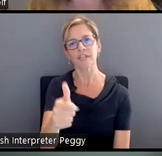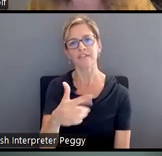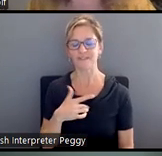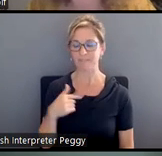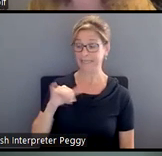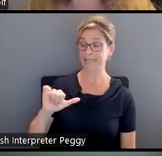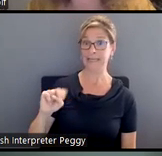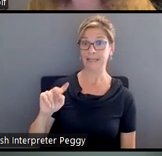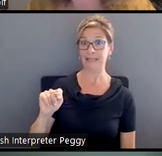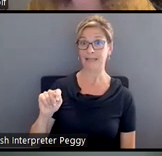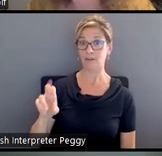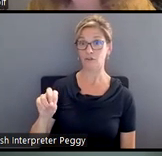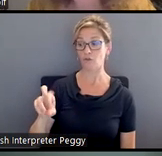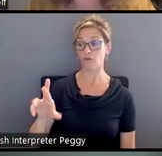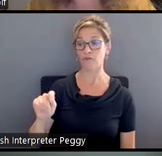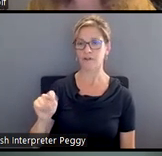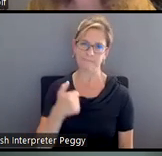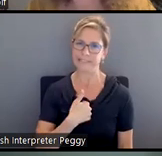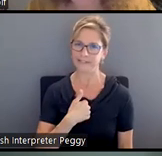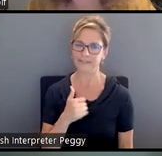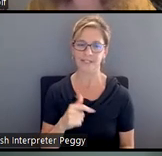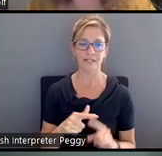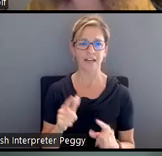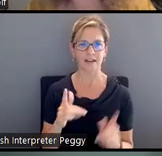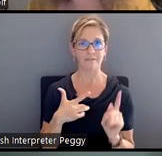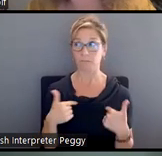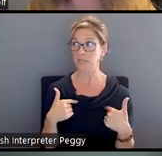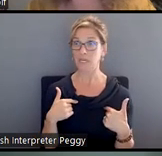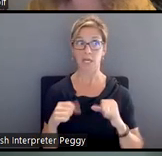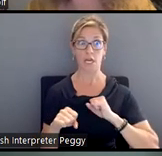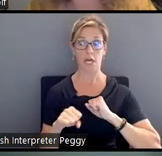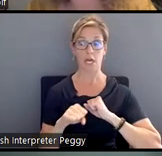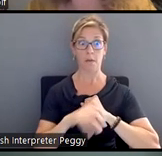at marketing, I don't like to talk to people. Introverts can make excellent